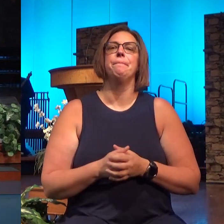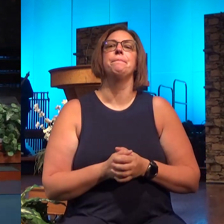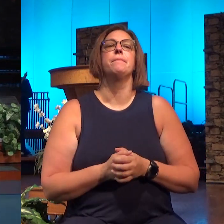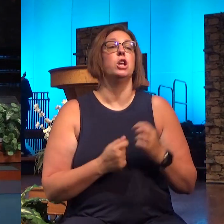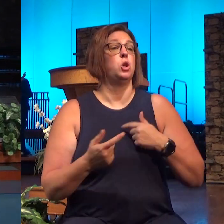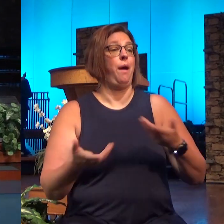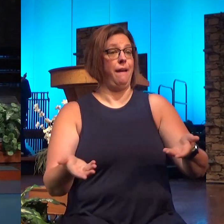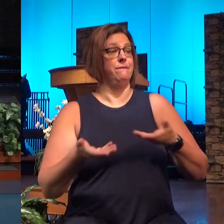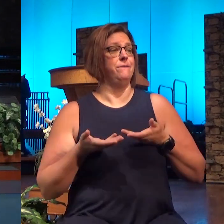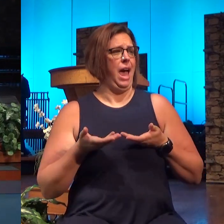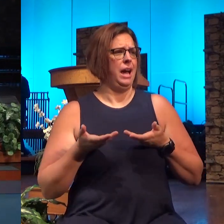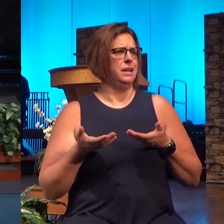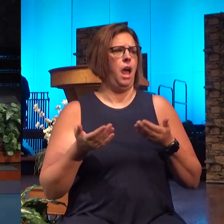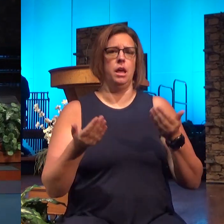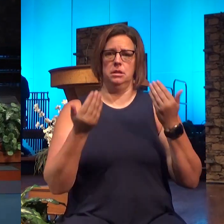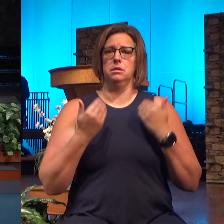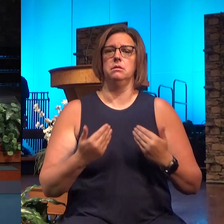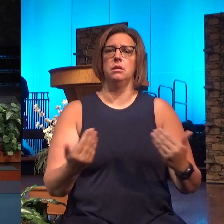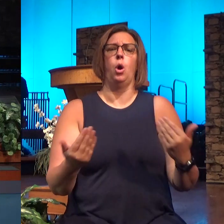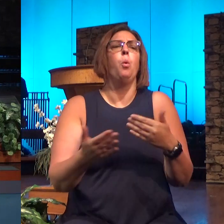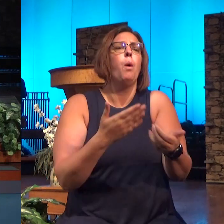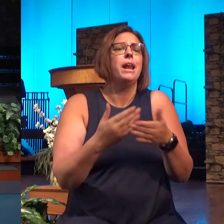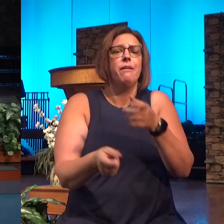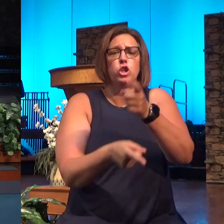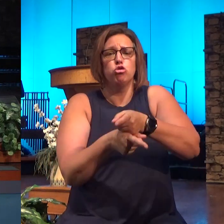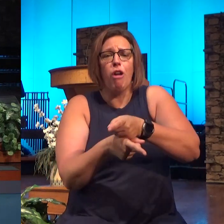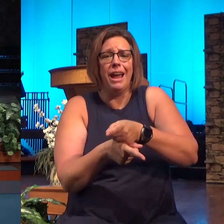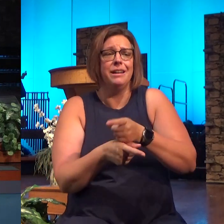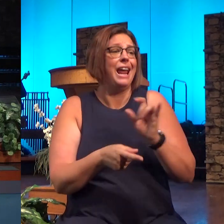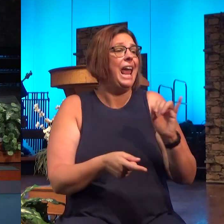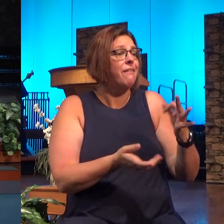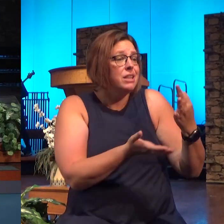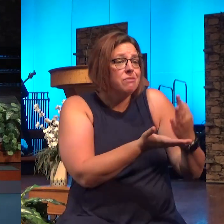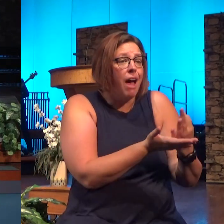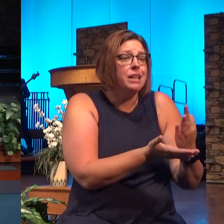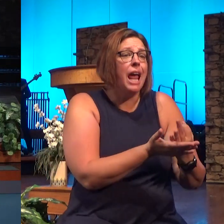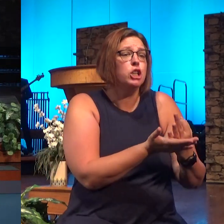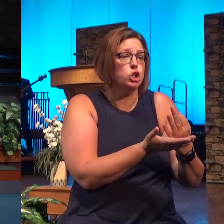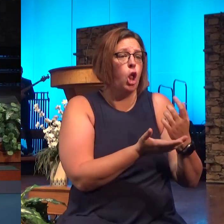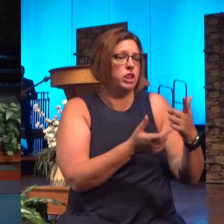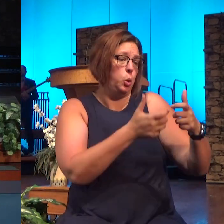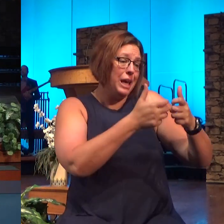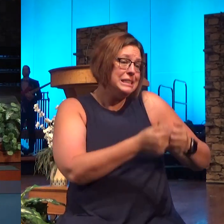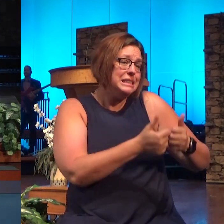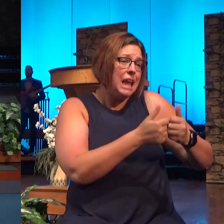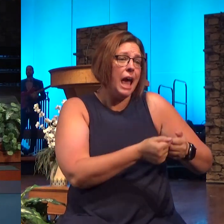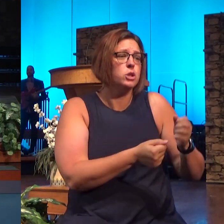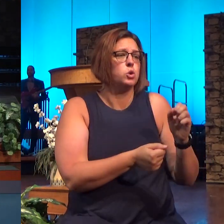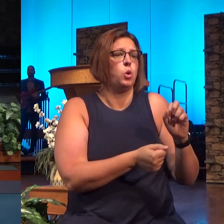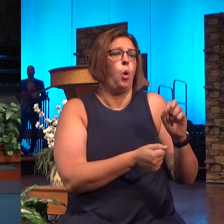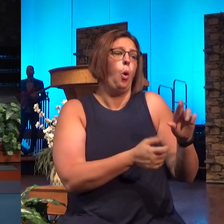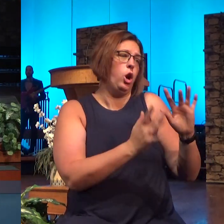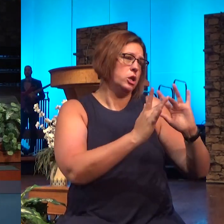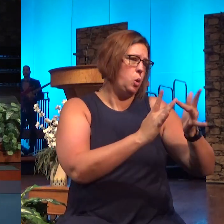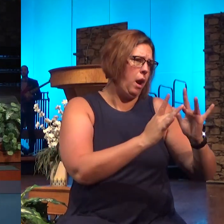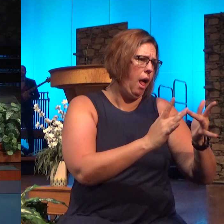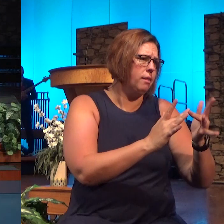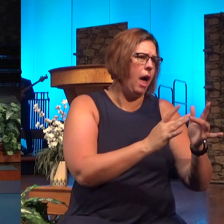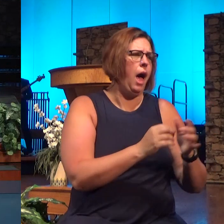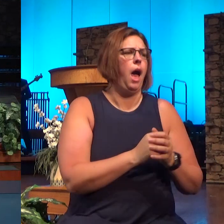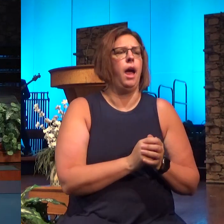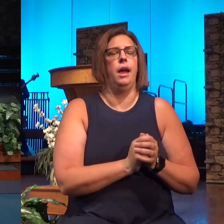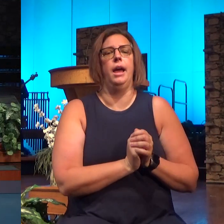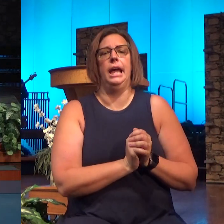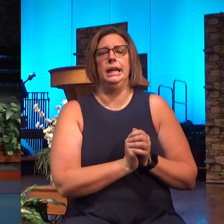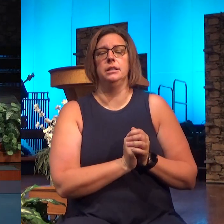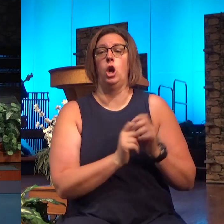I invite us to contribute whatever is right for us today. If it's a financial gift that you want to text, or you want to go to the website, or you want to give